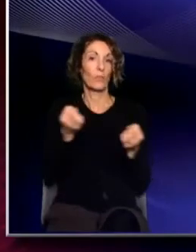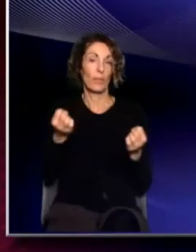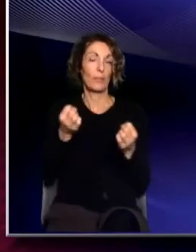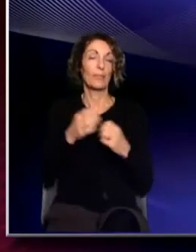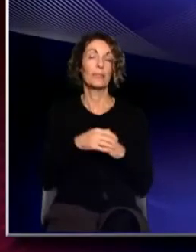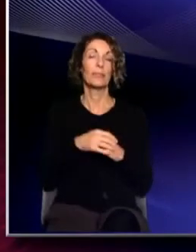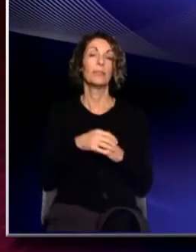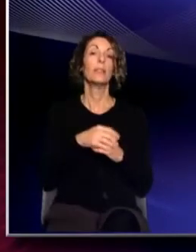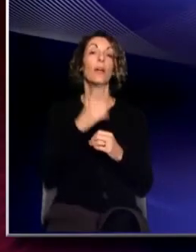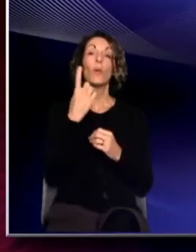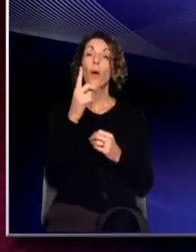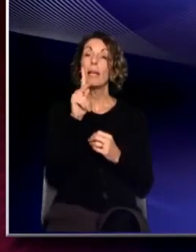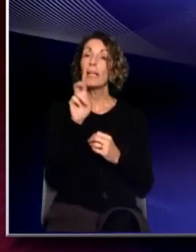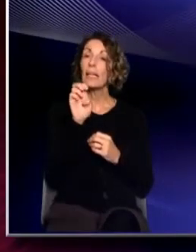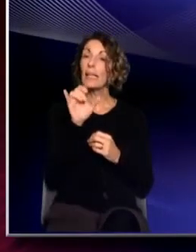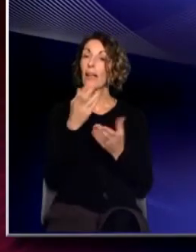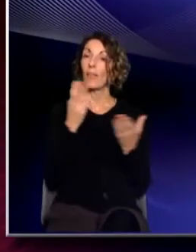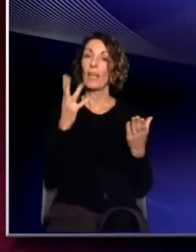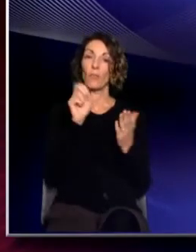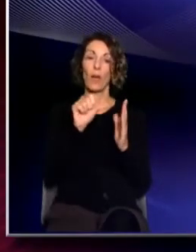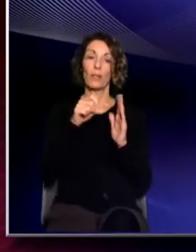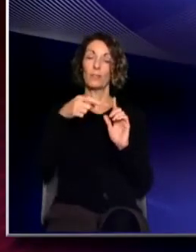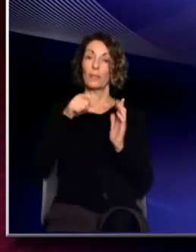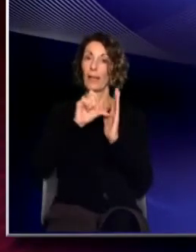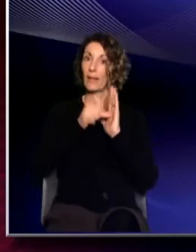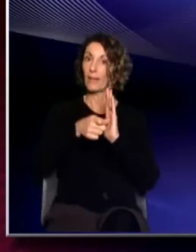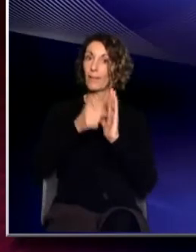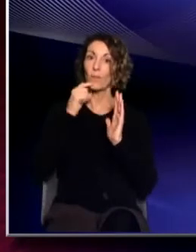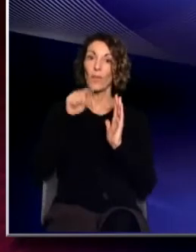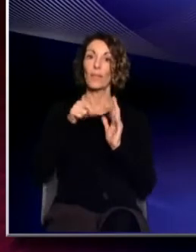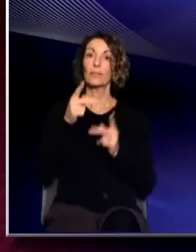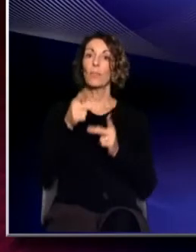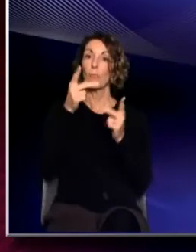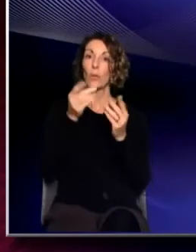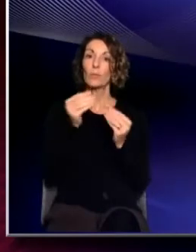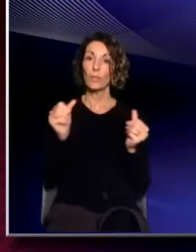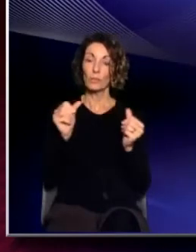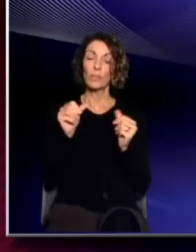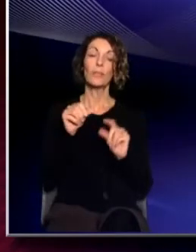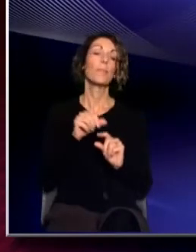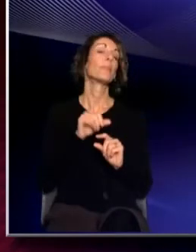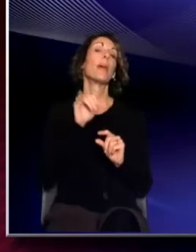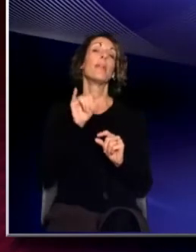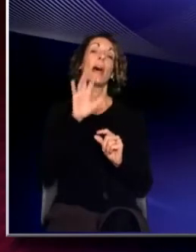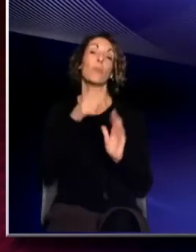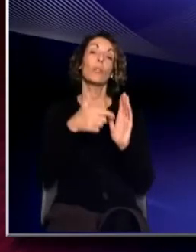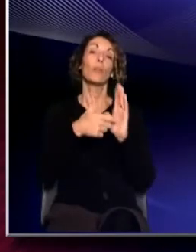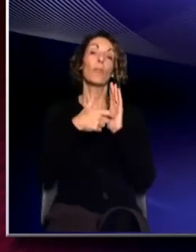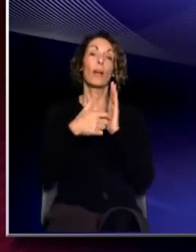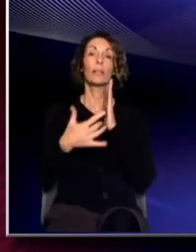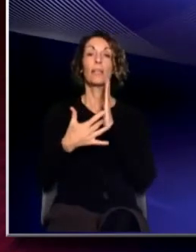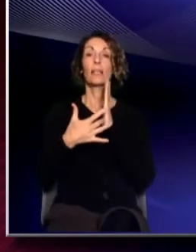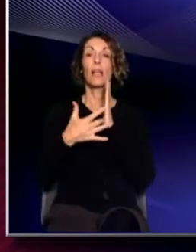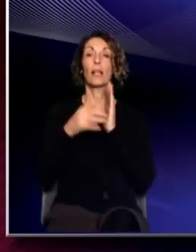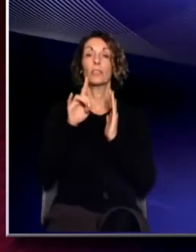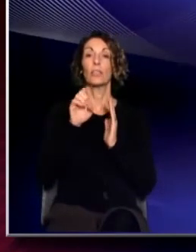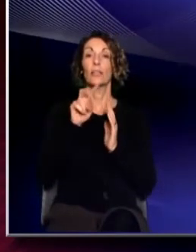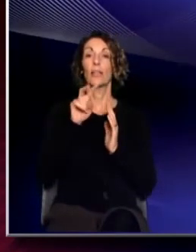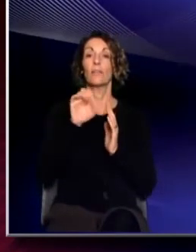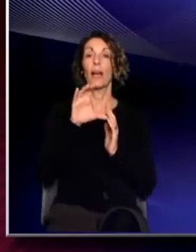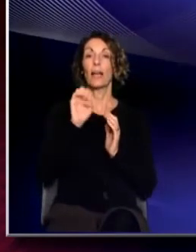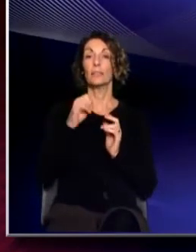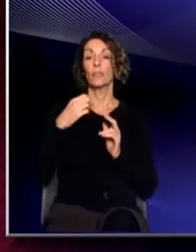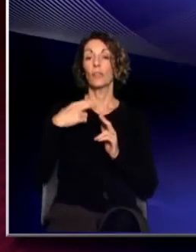The key thing I would like to point out for this proposed solution is you require essentially a technology device called New Tech Talk